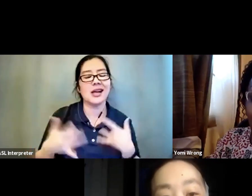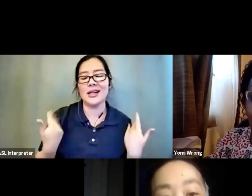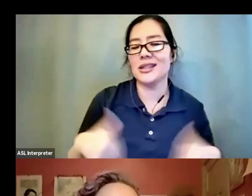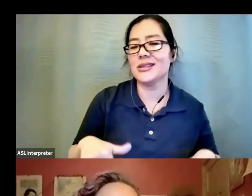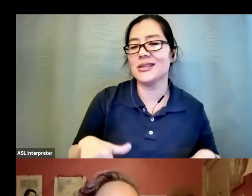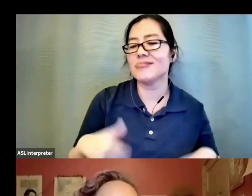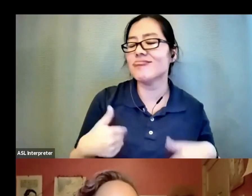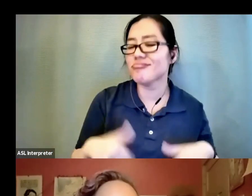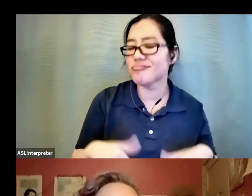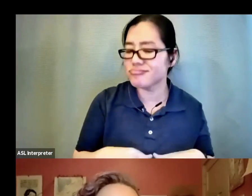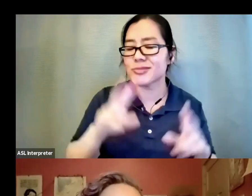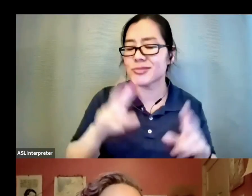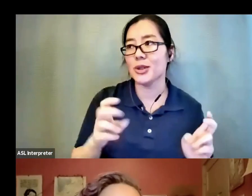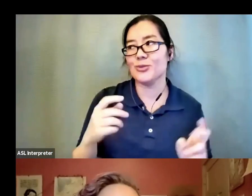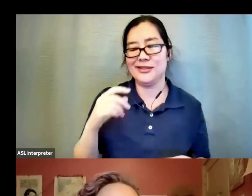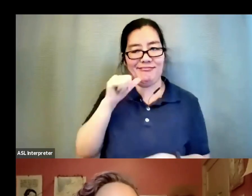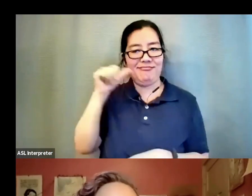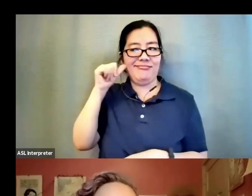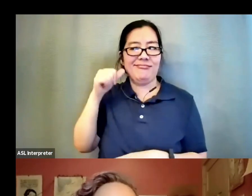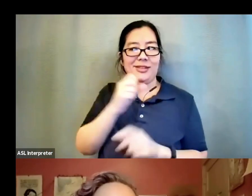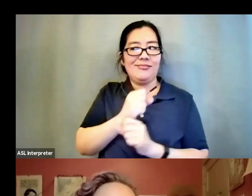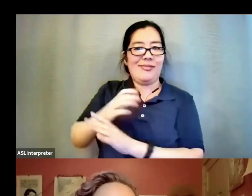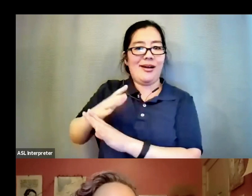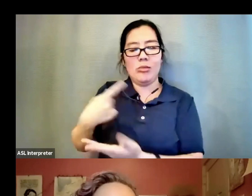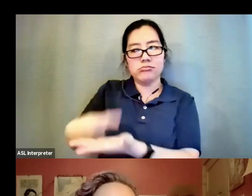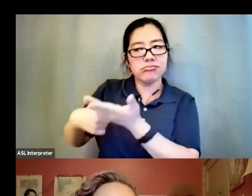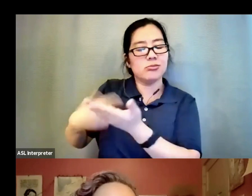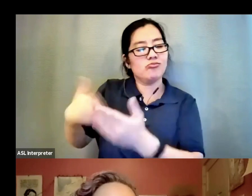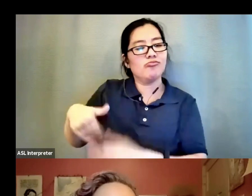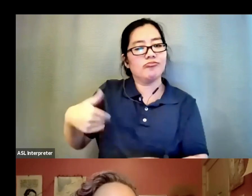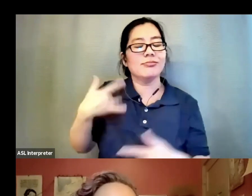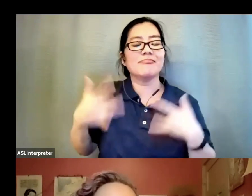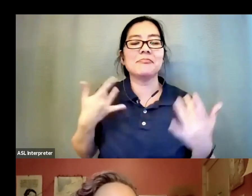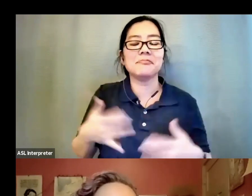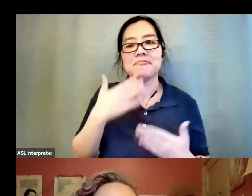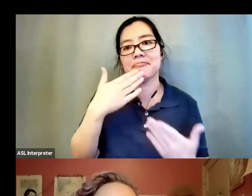discussing yesterday in preparation for this. So thank you.